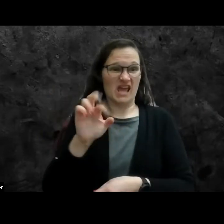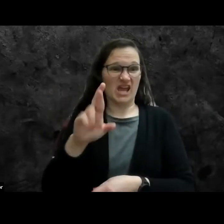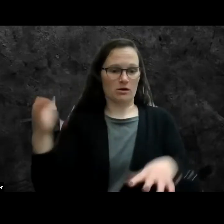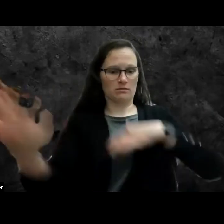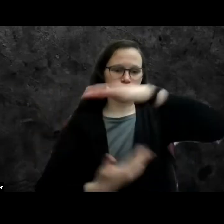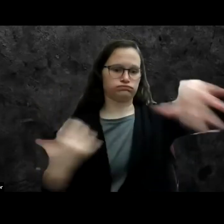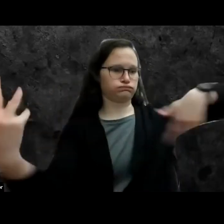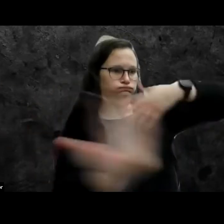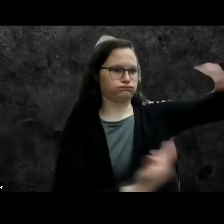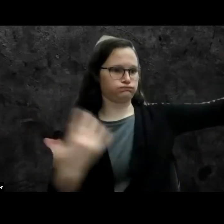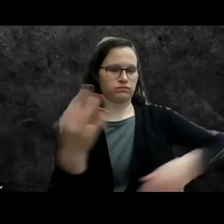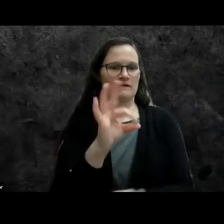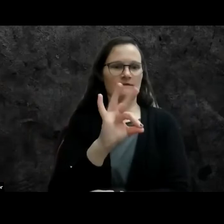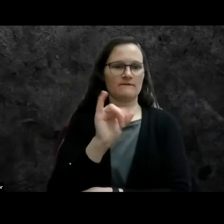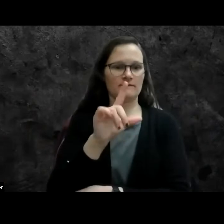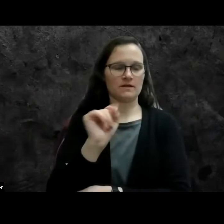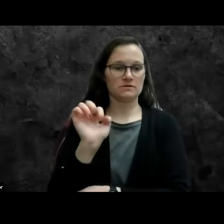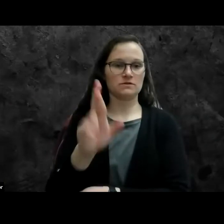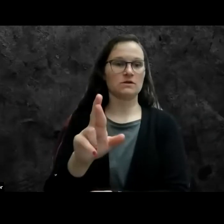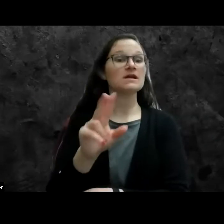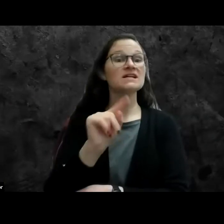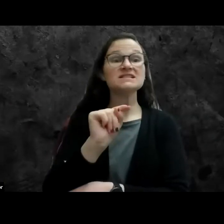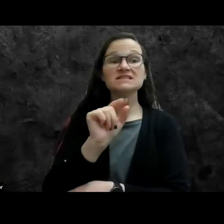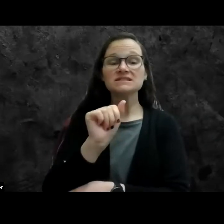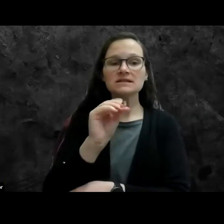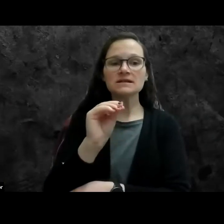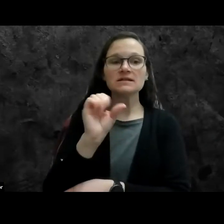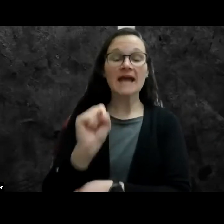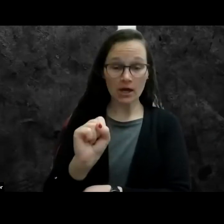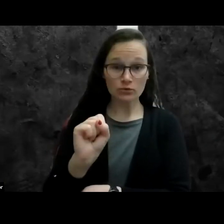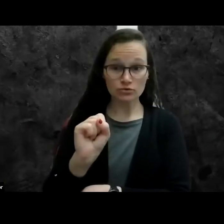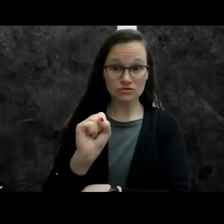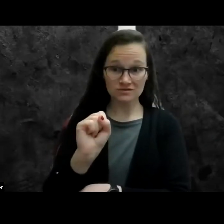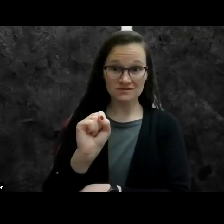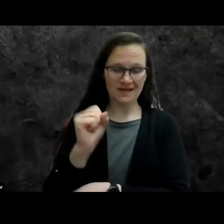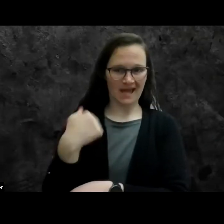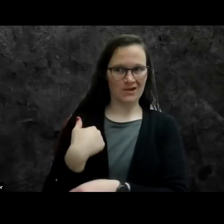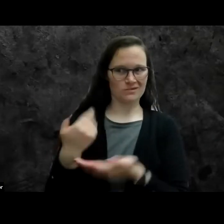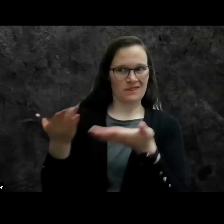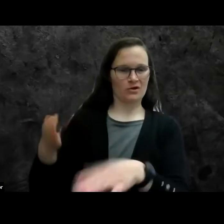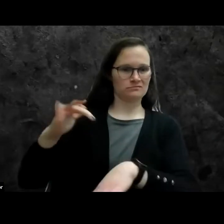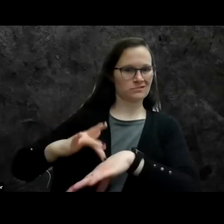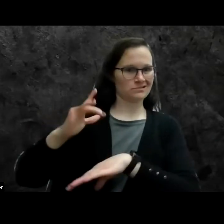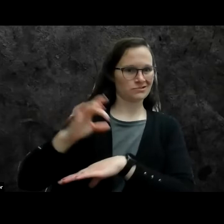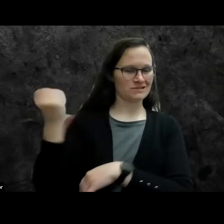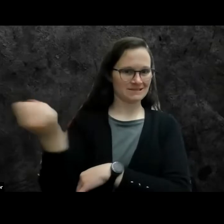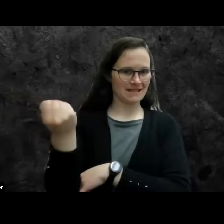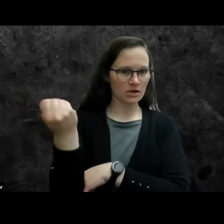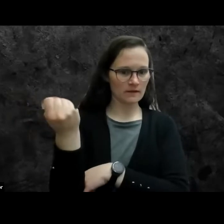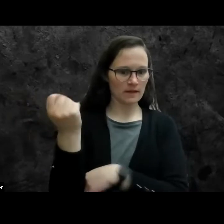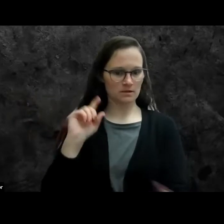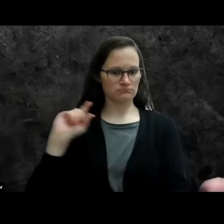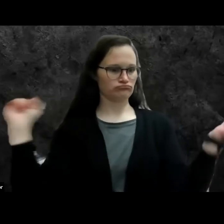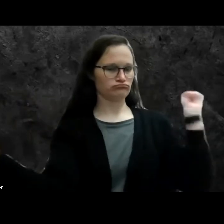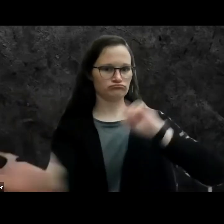don't know how many of you go into Taos, but I was there on Saturday doing a prospective student tour, and they've adjusted their setup and reintroduced